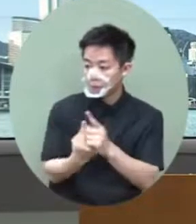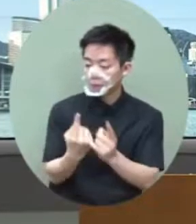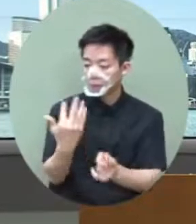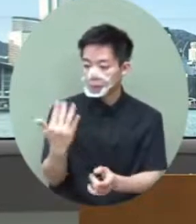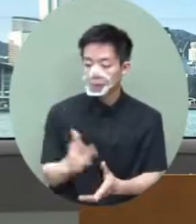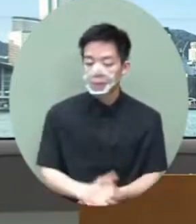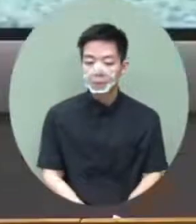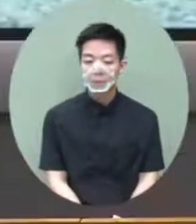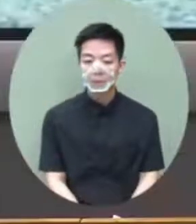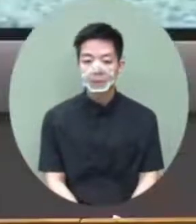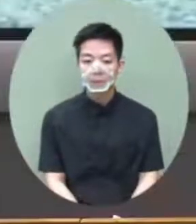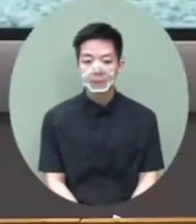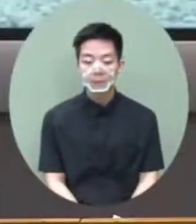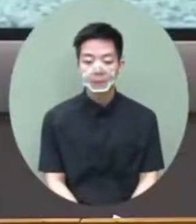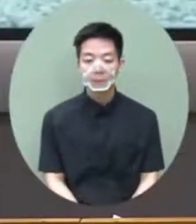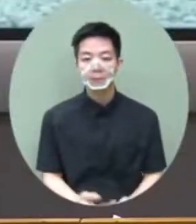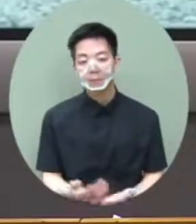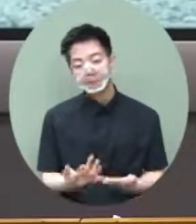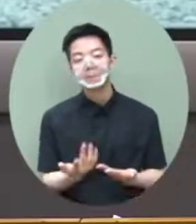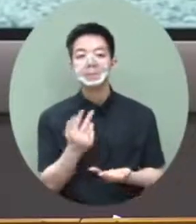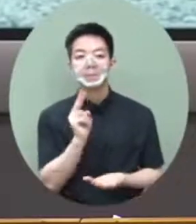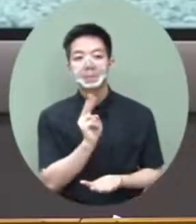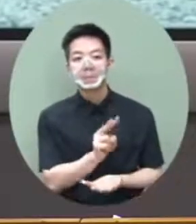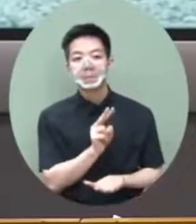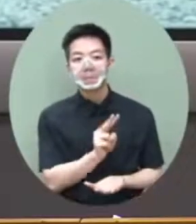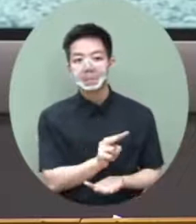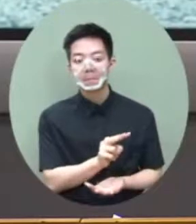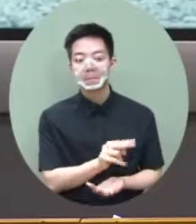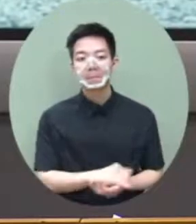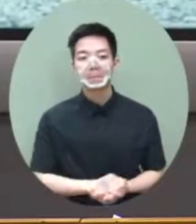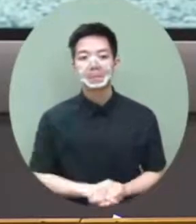as well as figures of